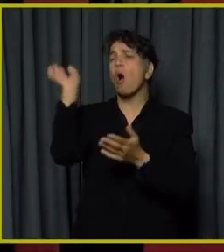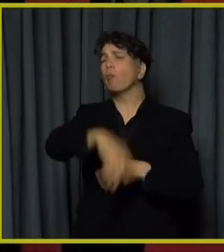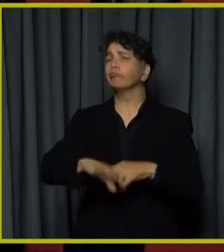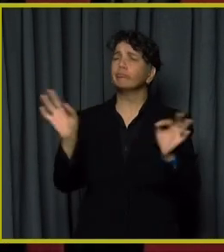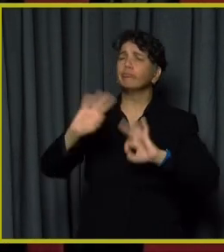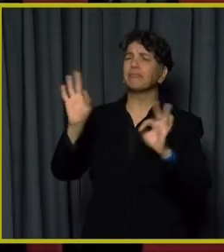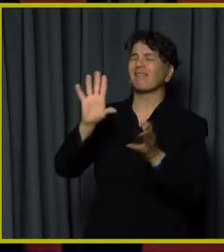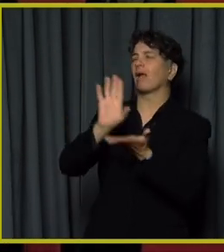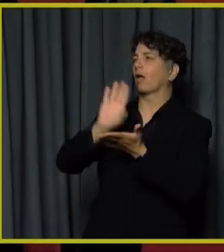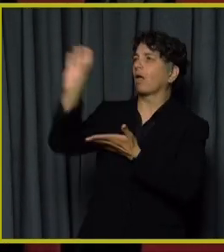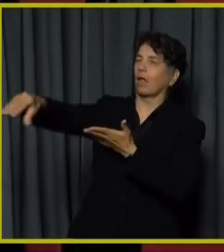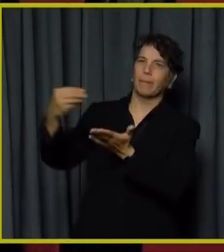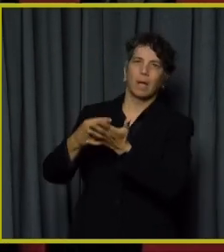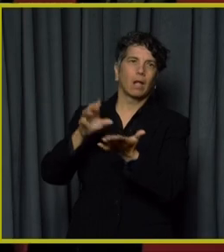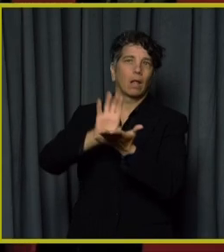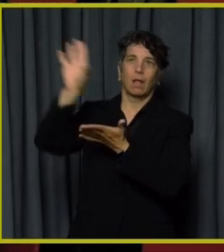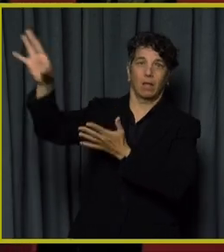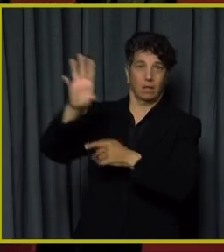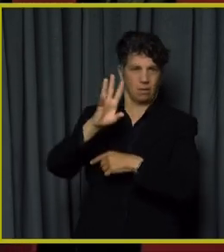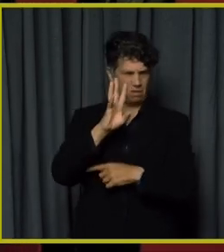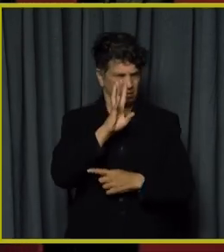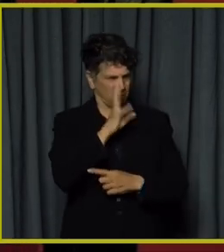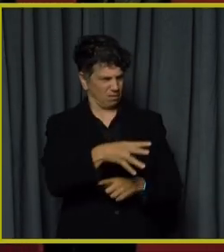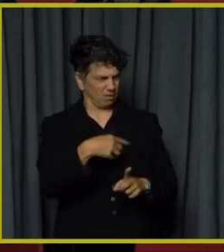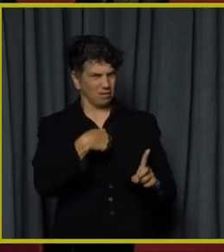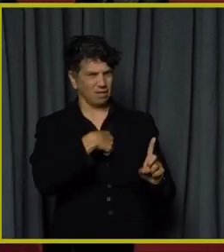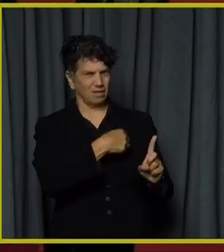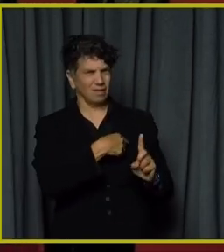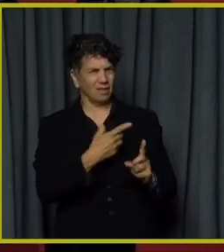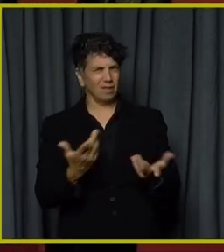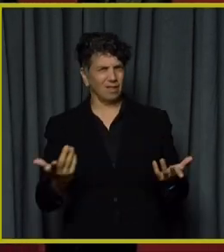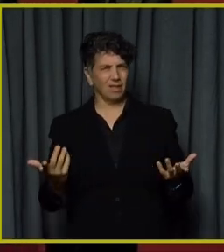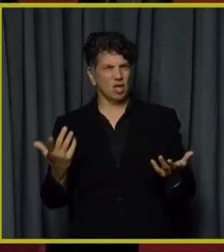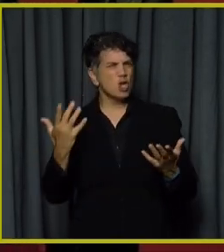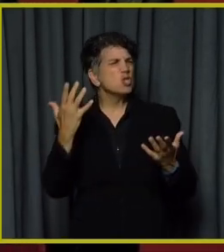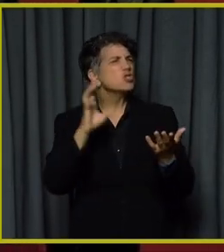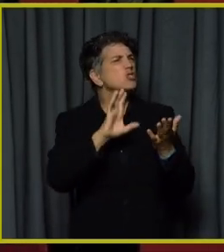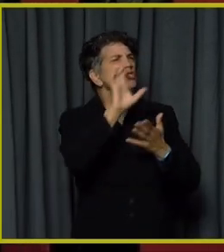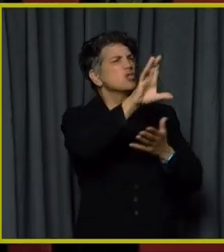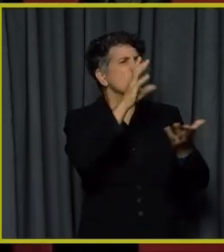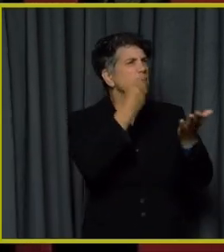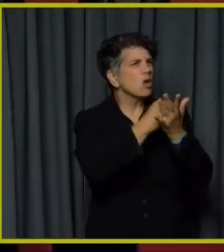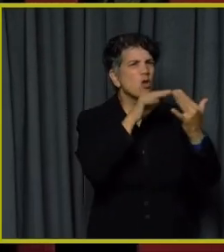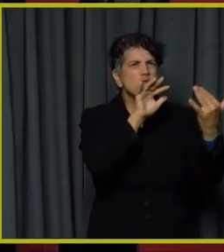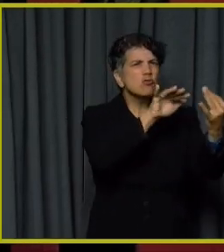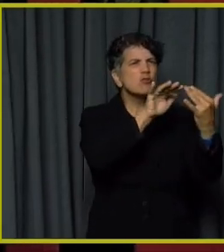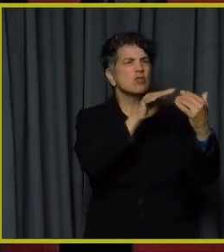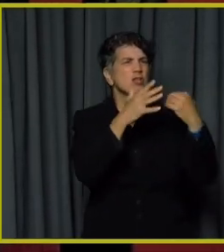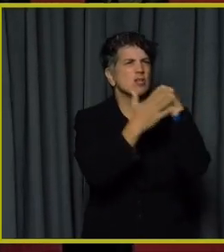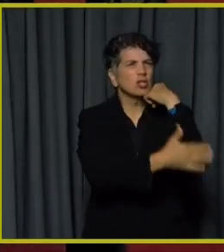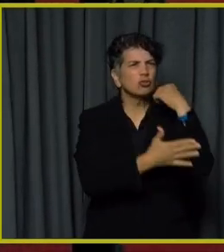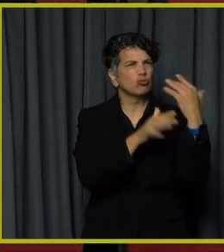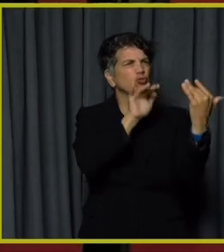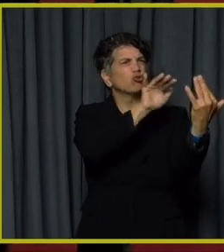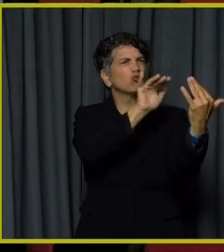innocent people who were unfortunate enough to stand next to somebody we considered an enemy. Yes.